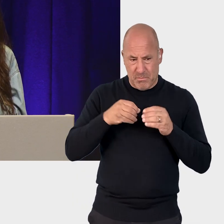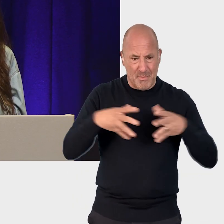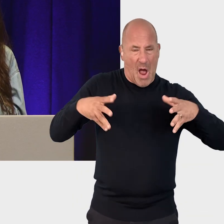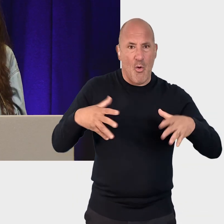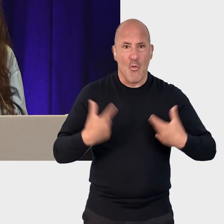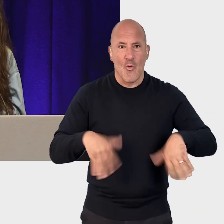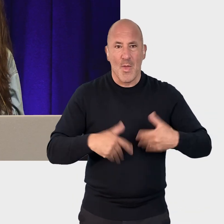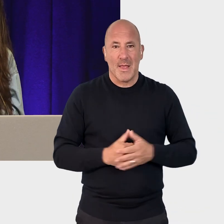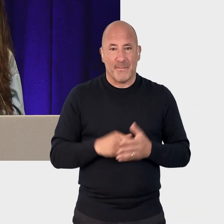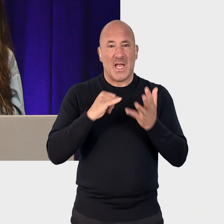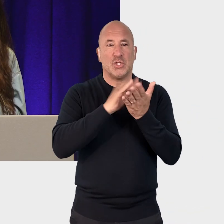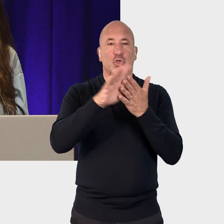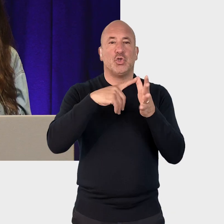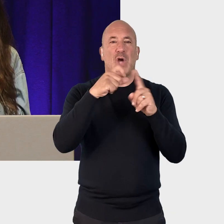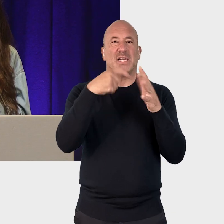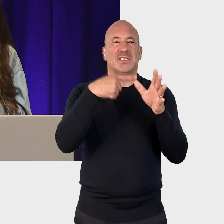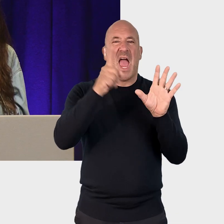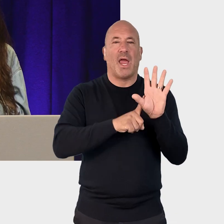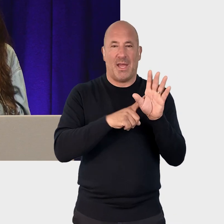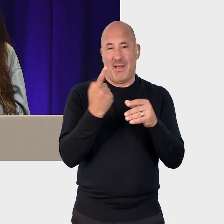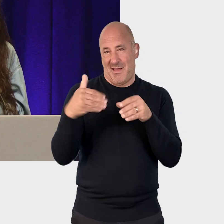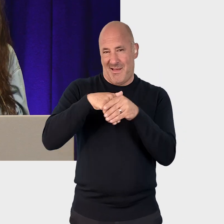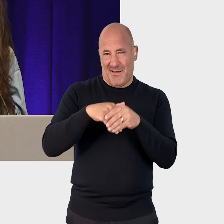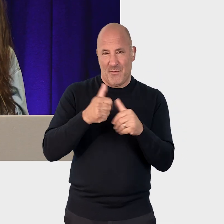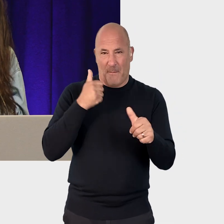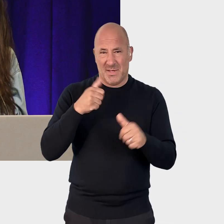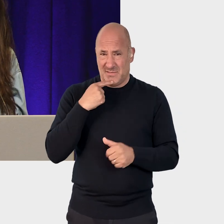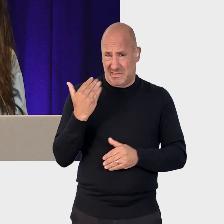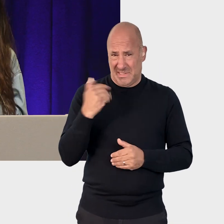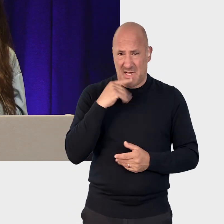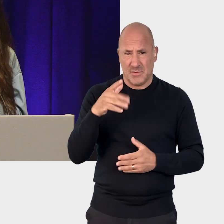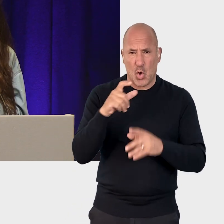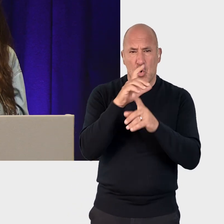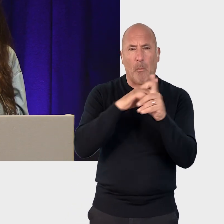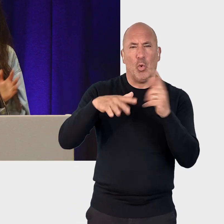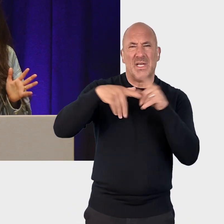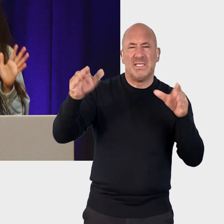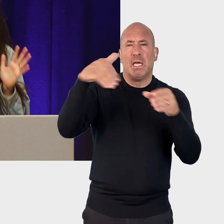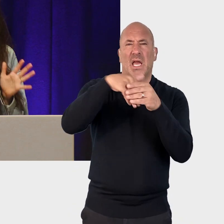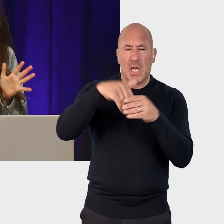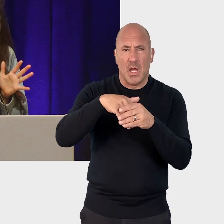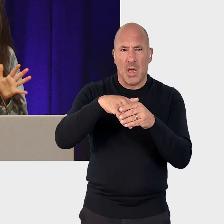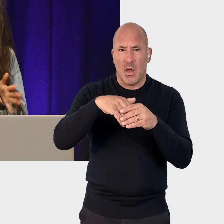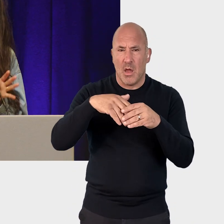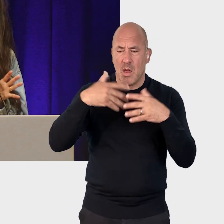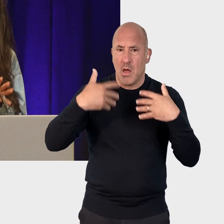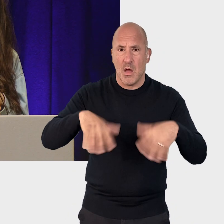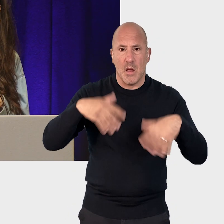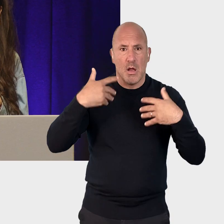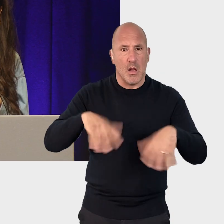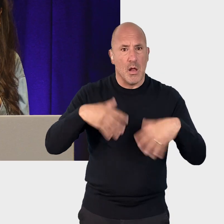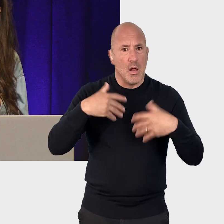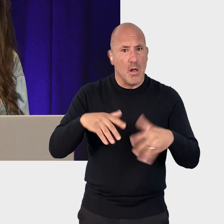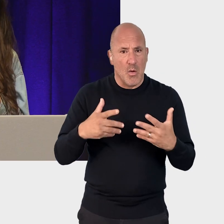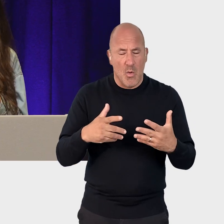ourselves. Sade, another member of our company, recently told us that the sense of community she had found through